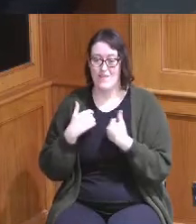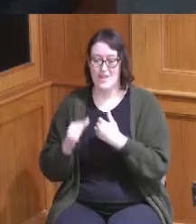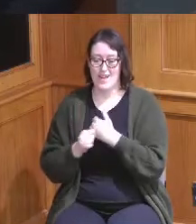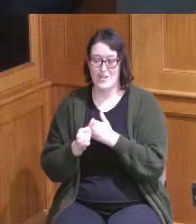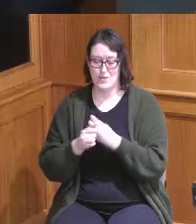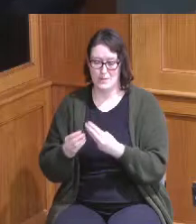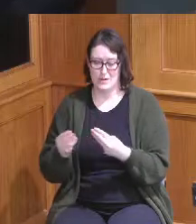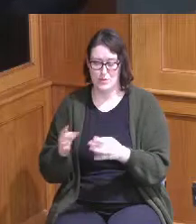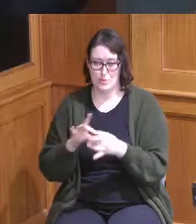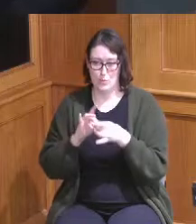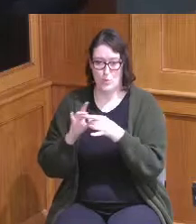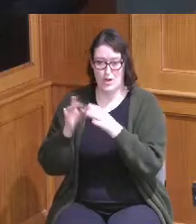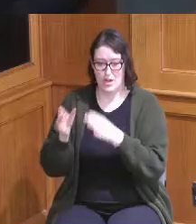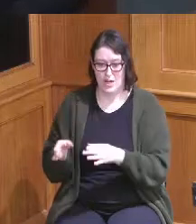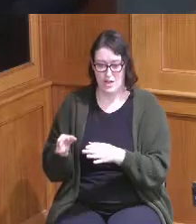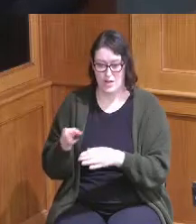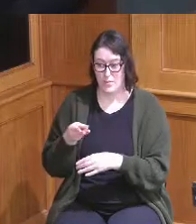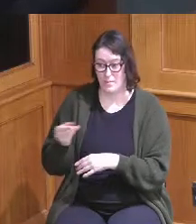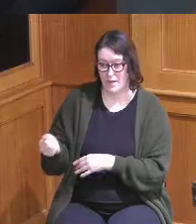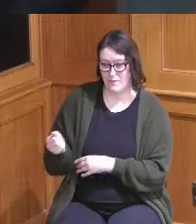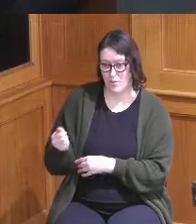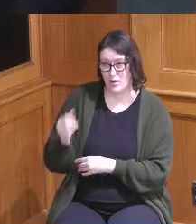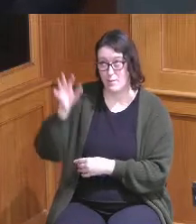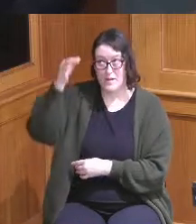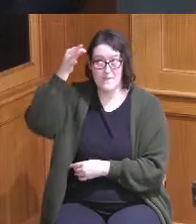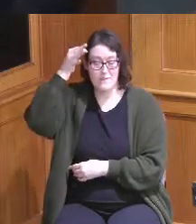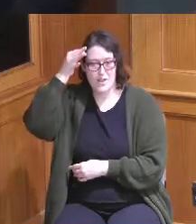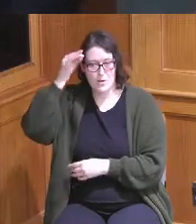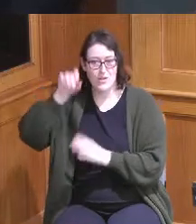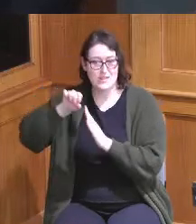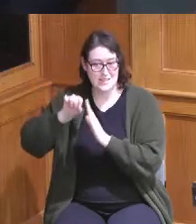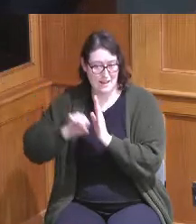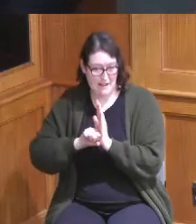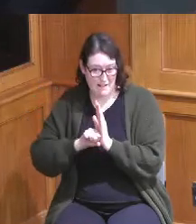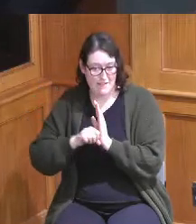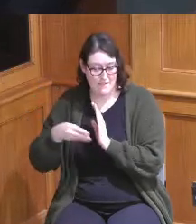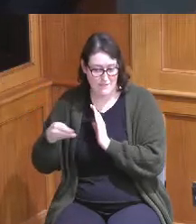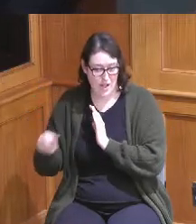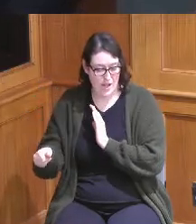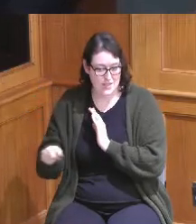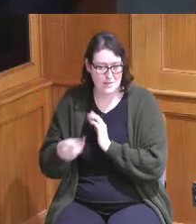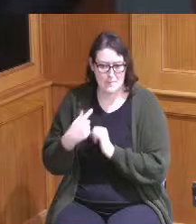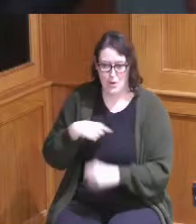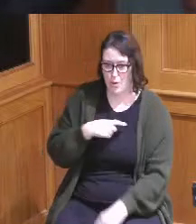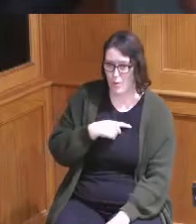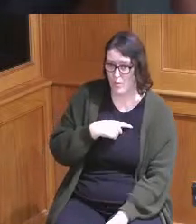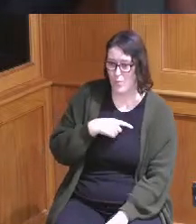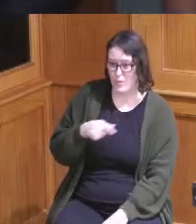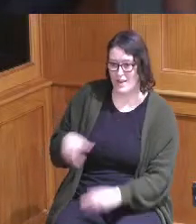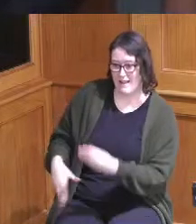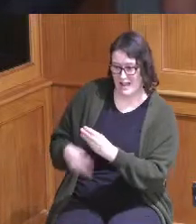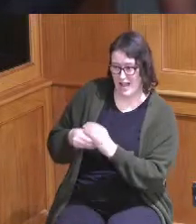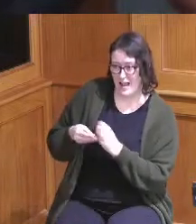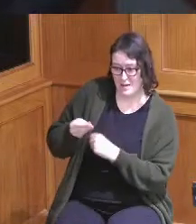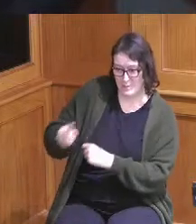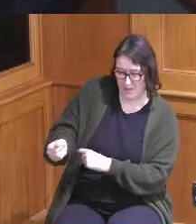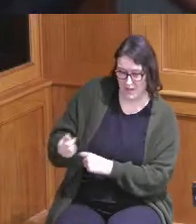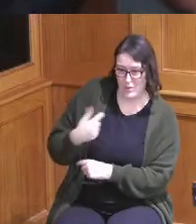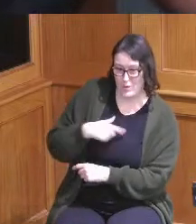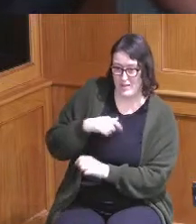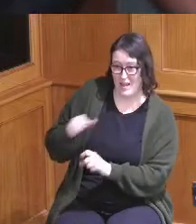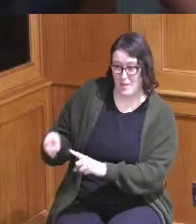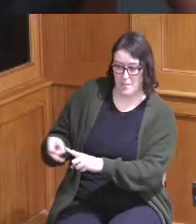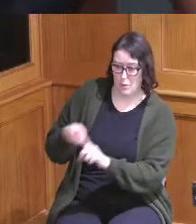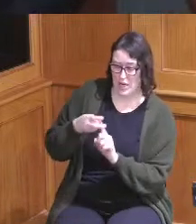coordinator who's funded not only by federal state funds, but also we augment that funding so that we can bring